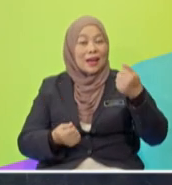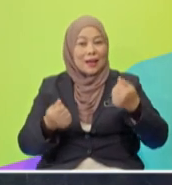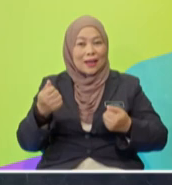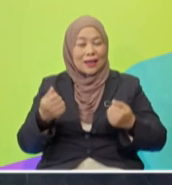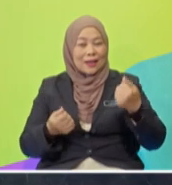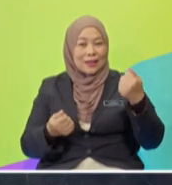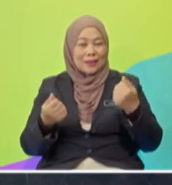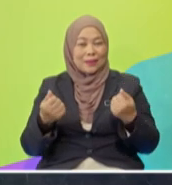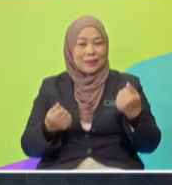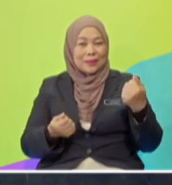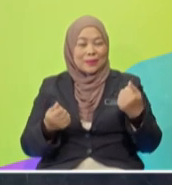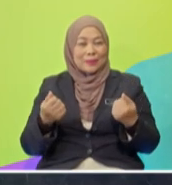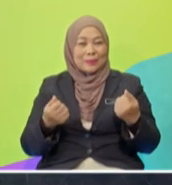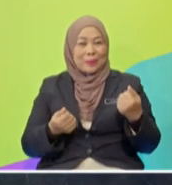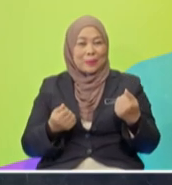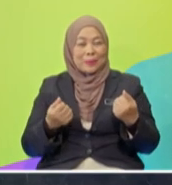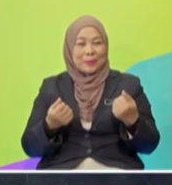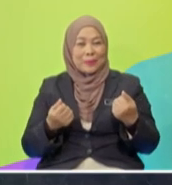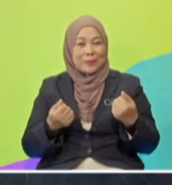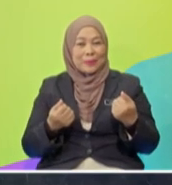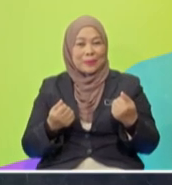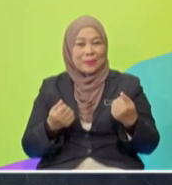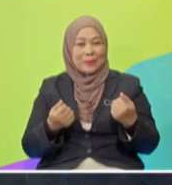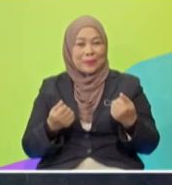cars. We have a lot of cars. We have...